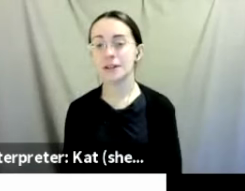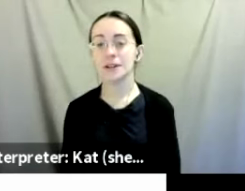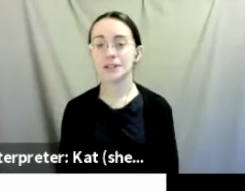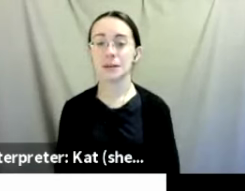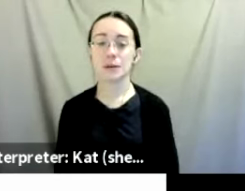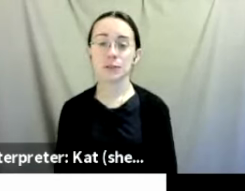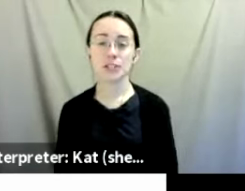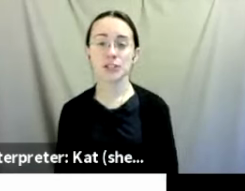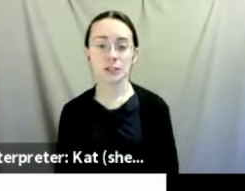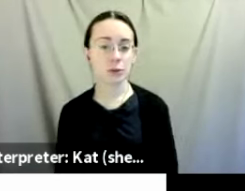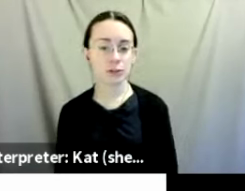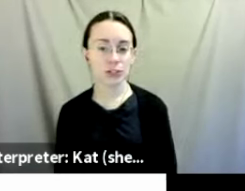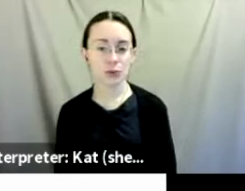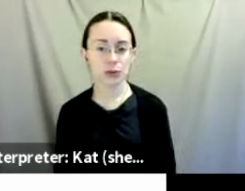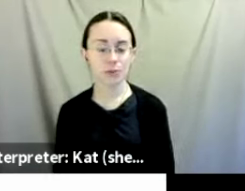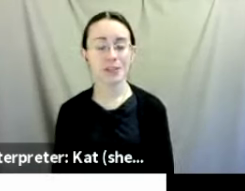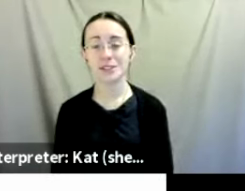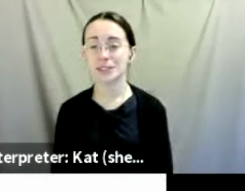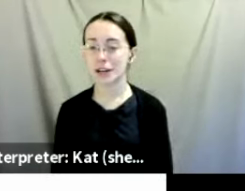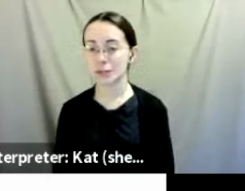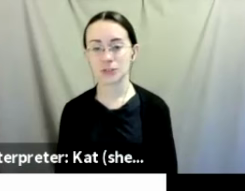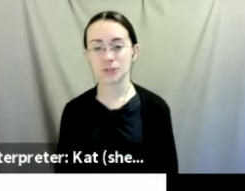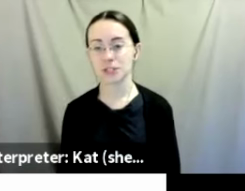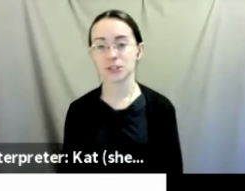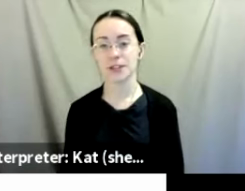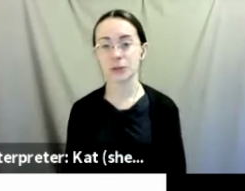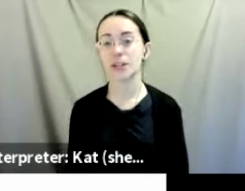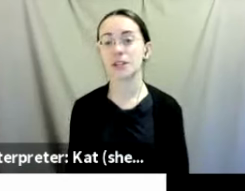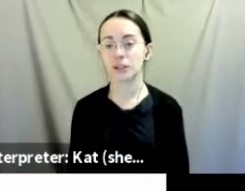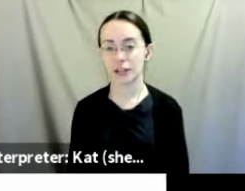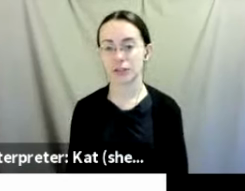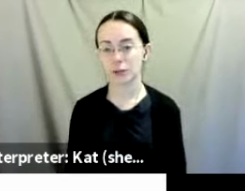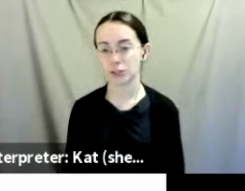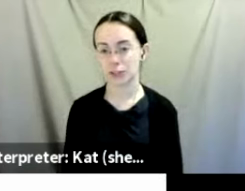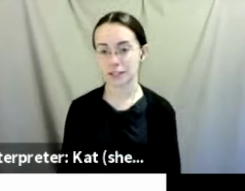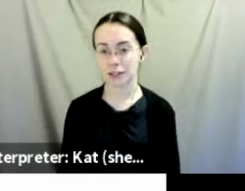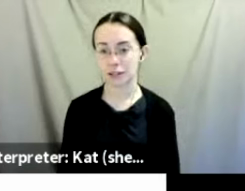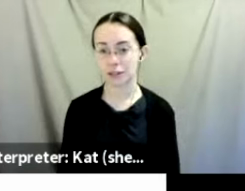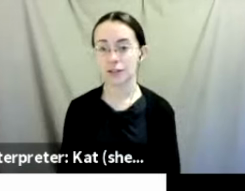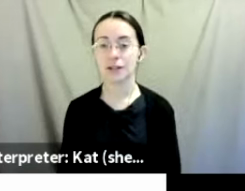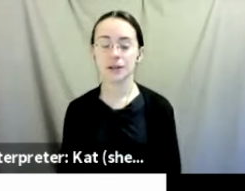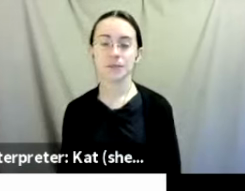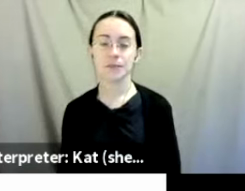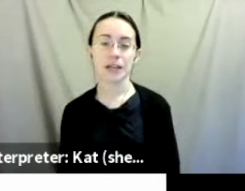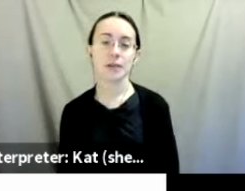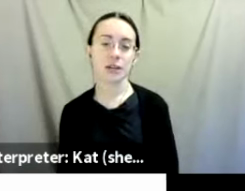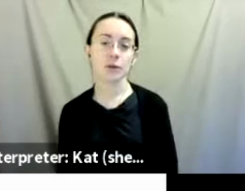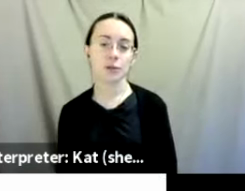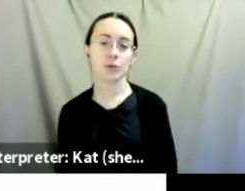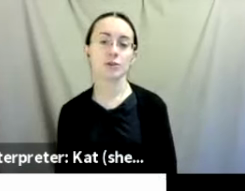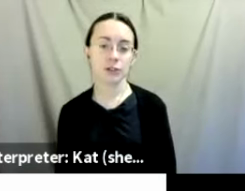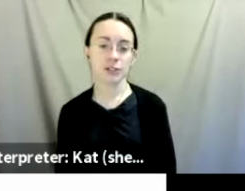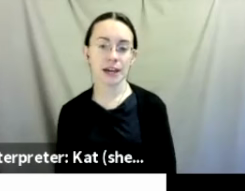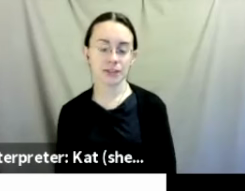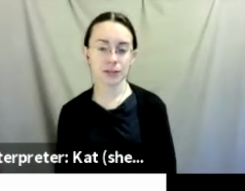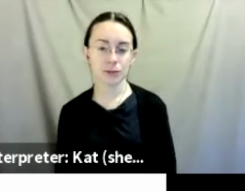English. Some information is more visual, but there's not much information available in their native language of ASL. And many women